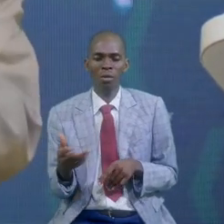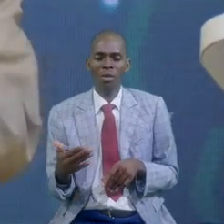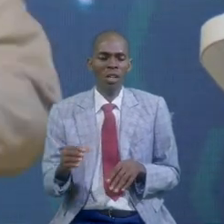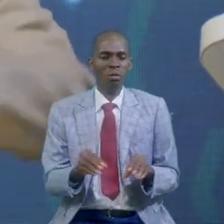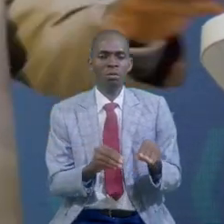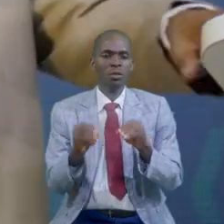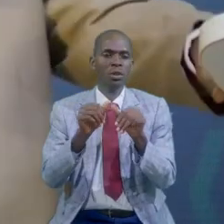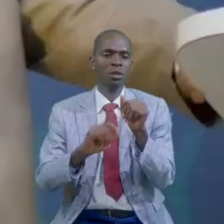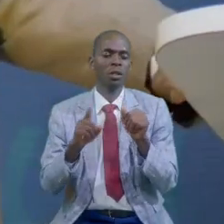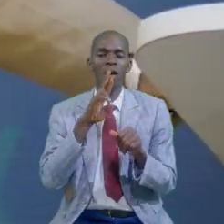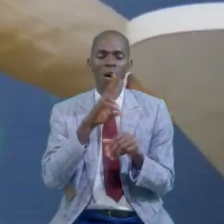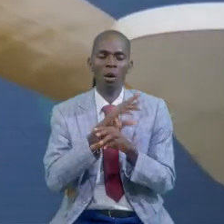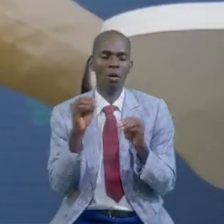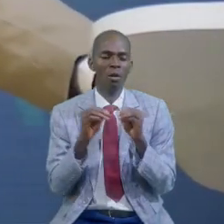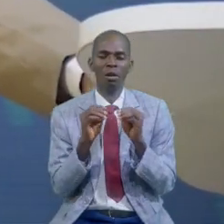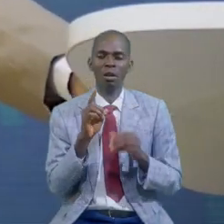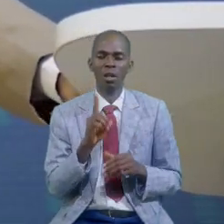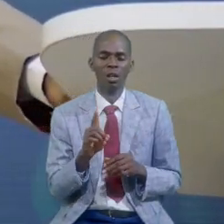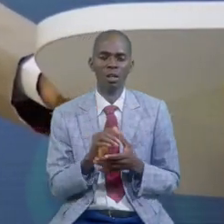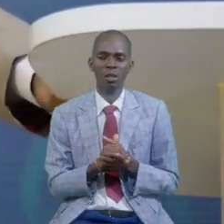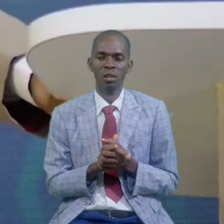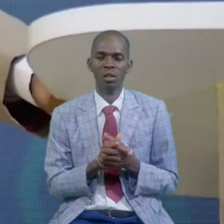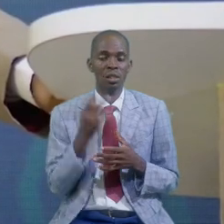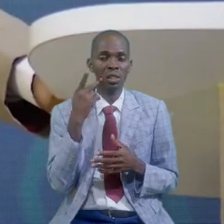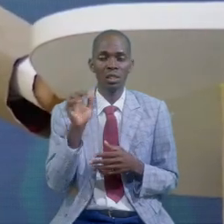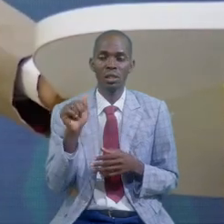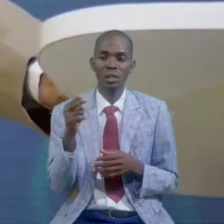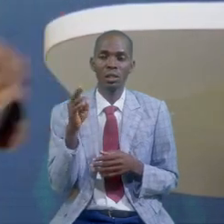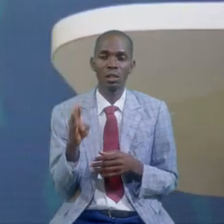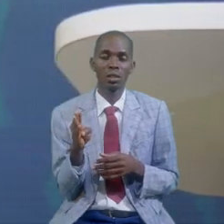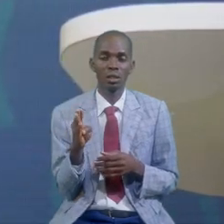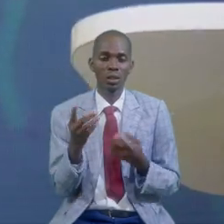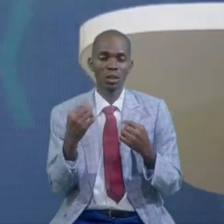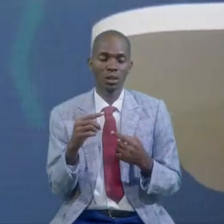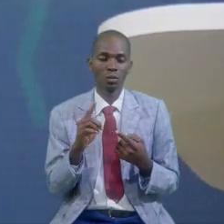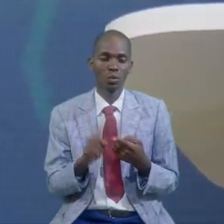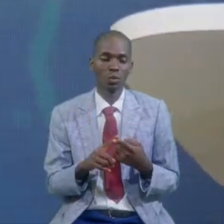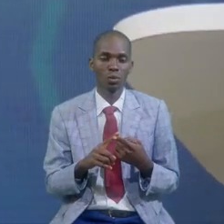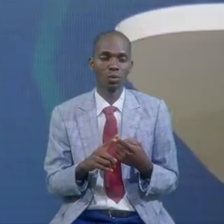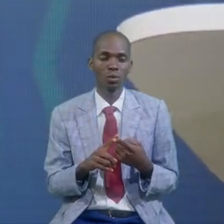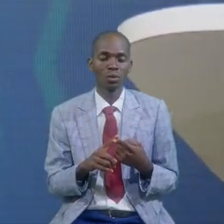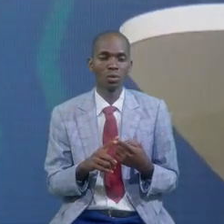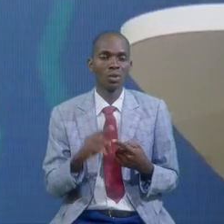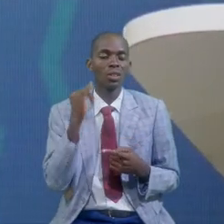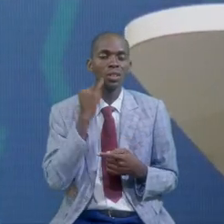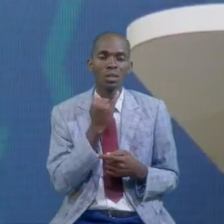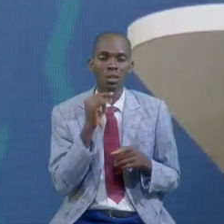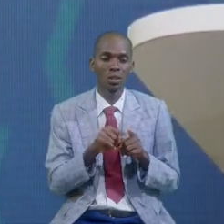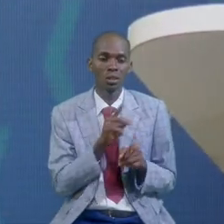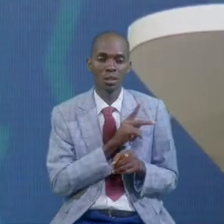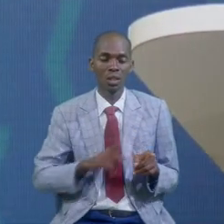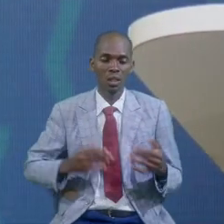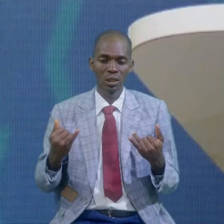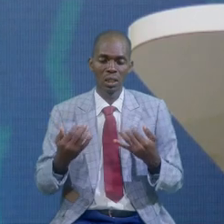nobody. Ahab, king in Israel, he sold himself